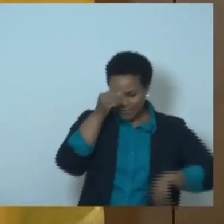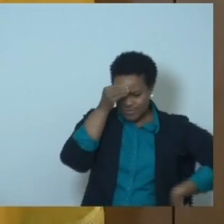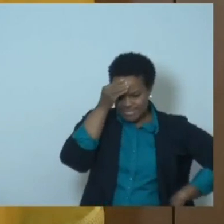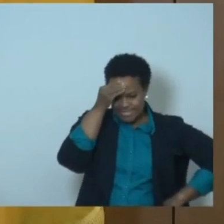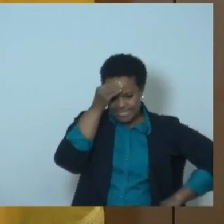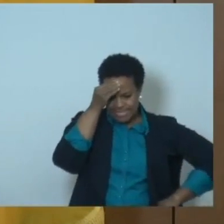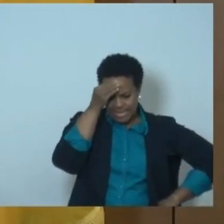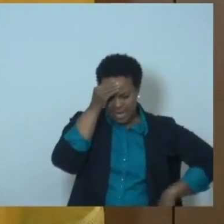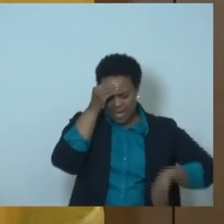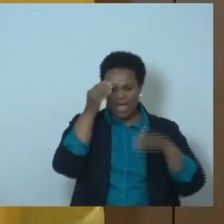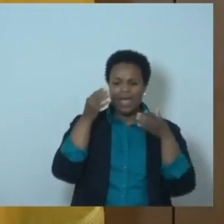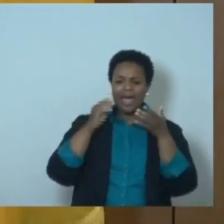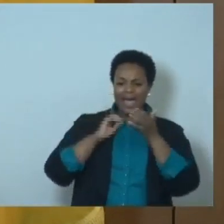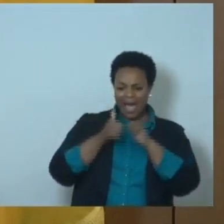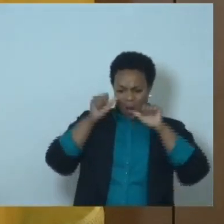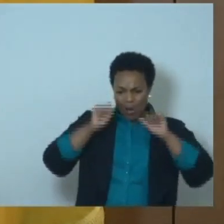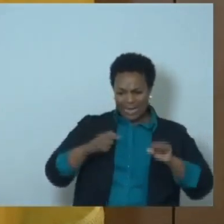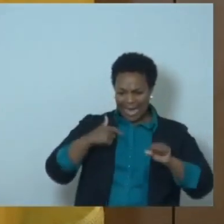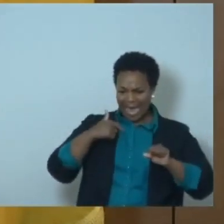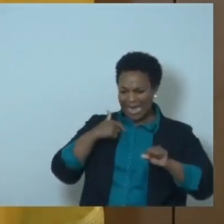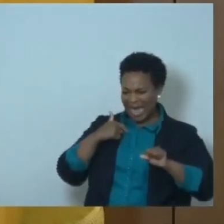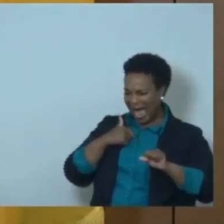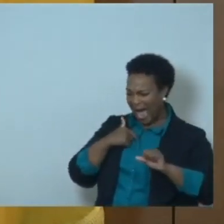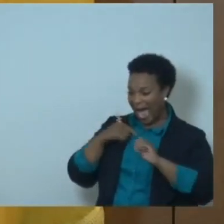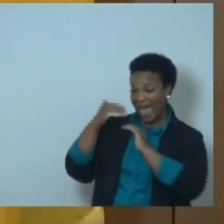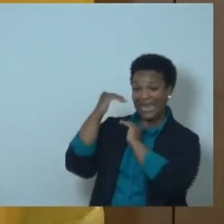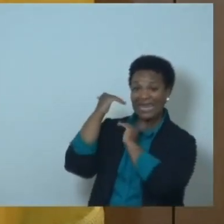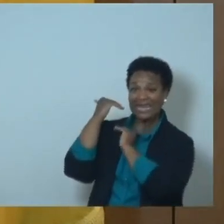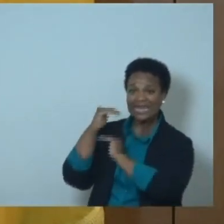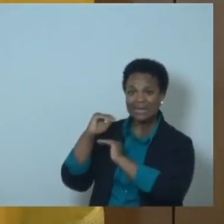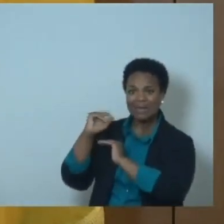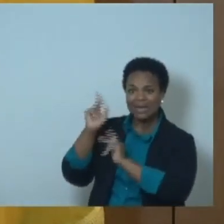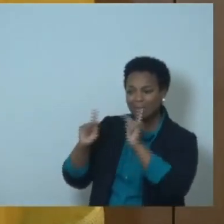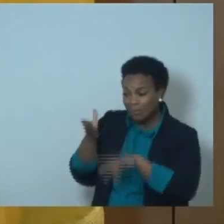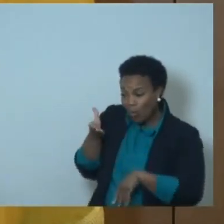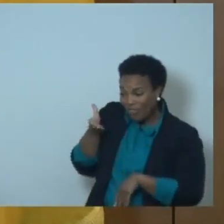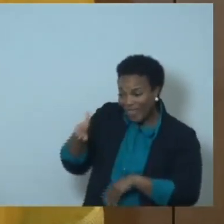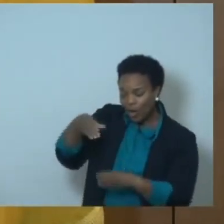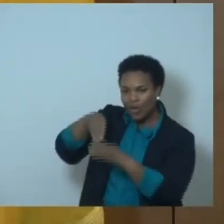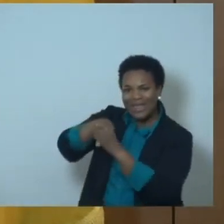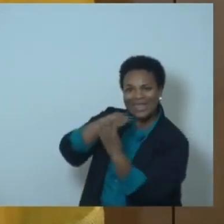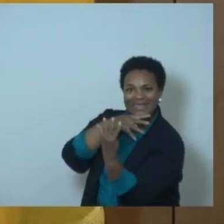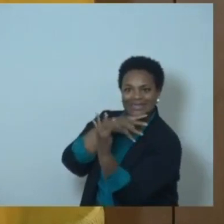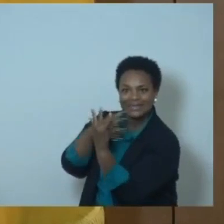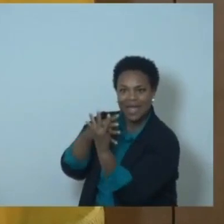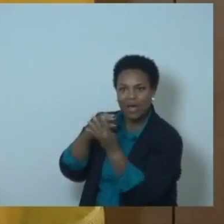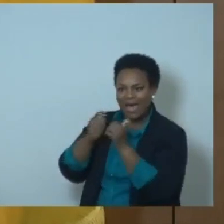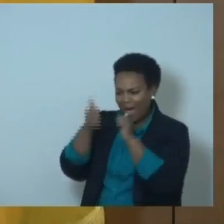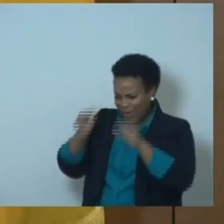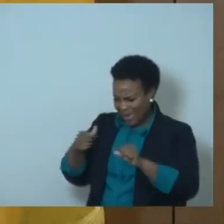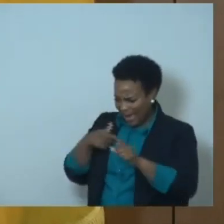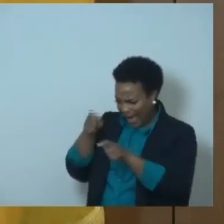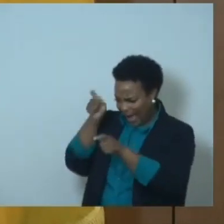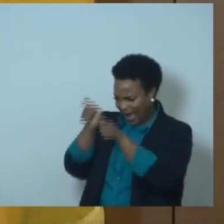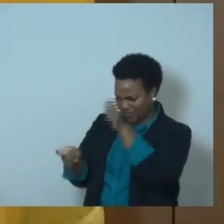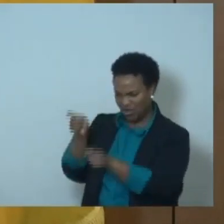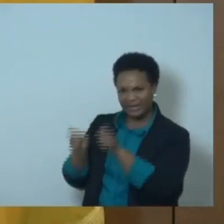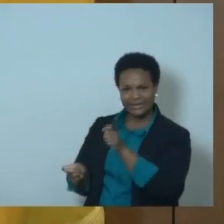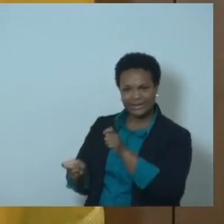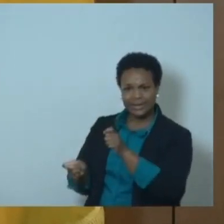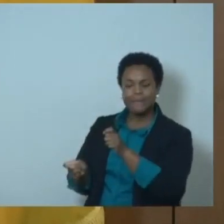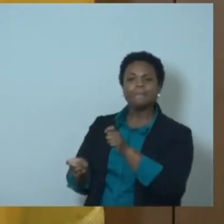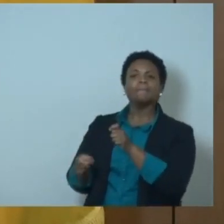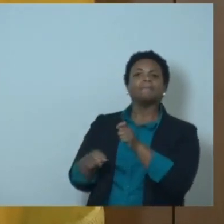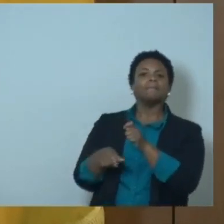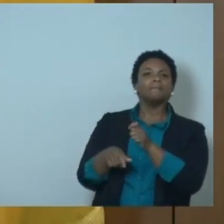to limit the corrections population and making those adjustments. And I'll give you an analogy that I